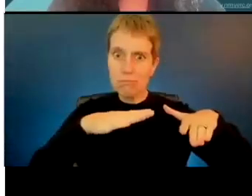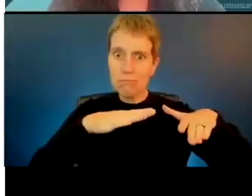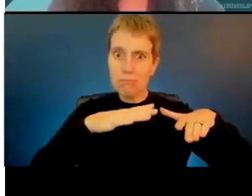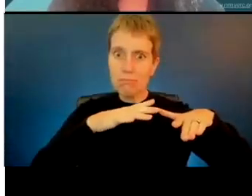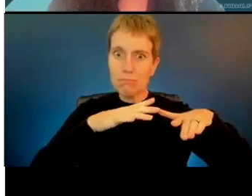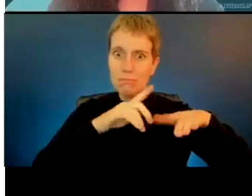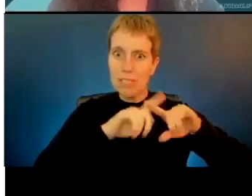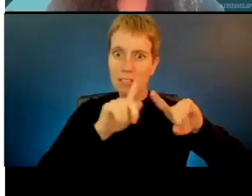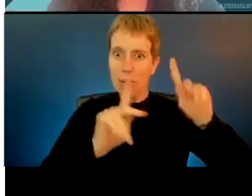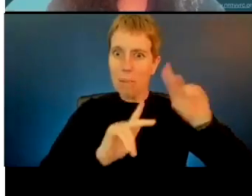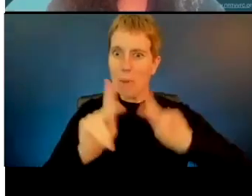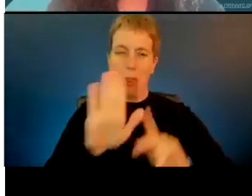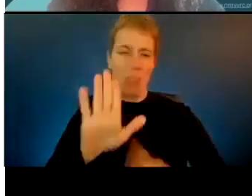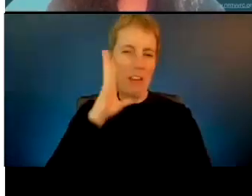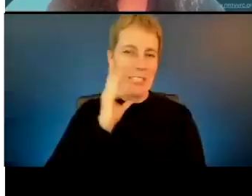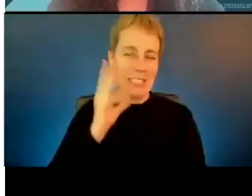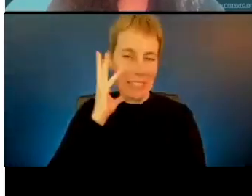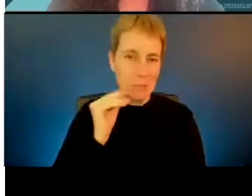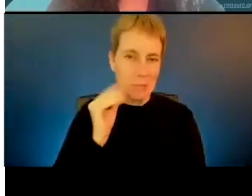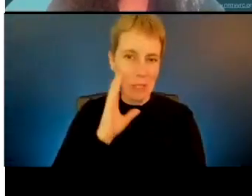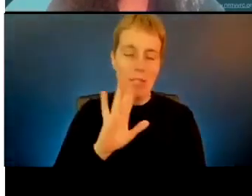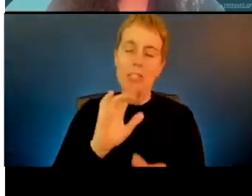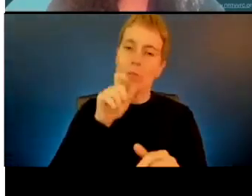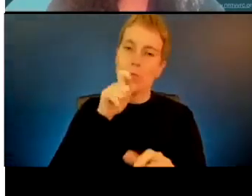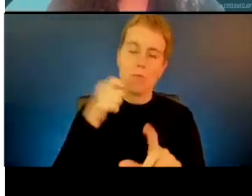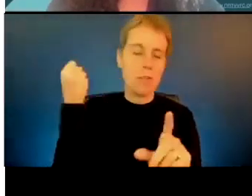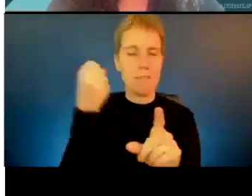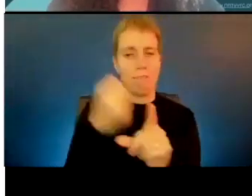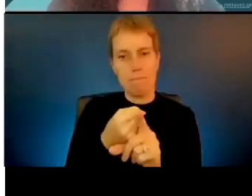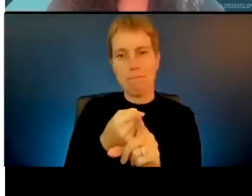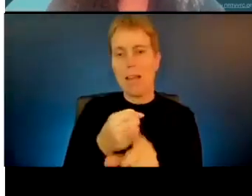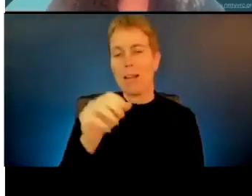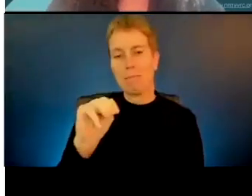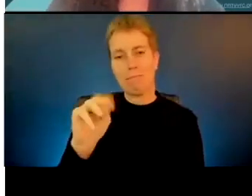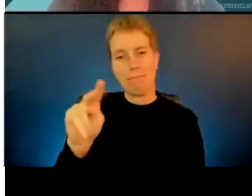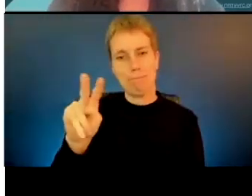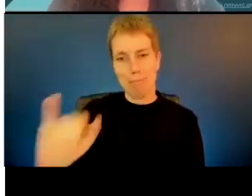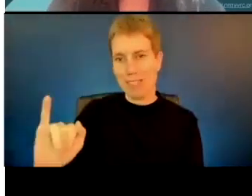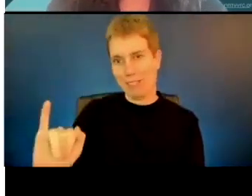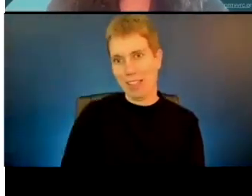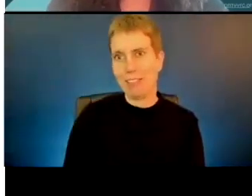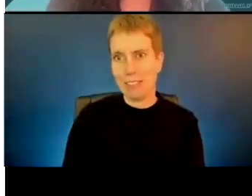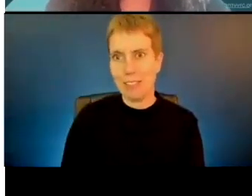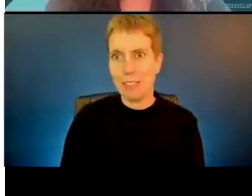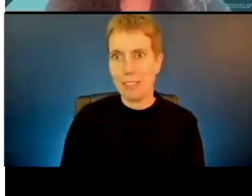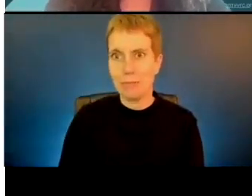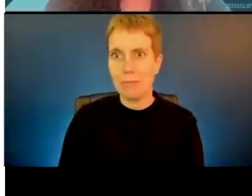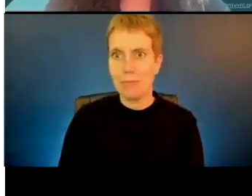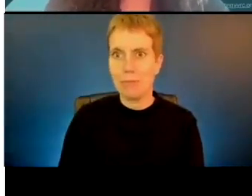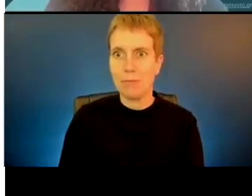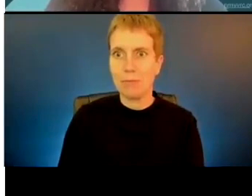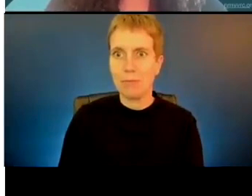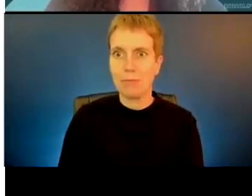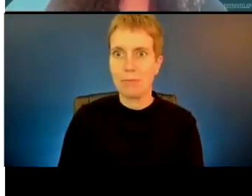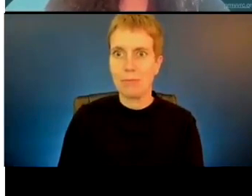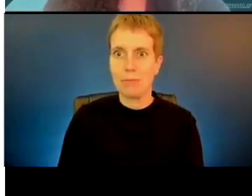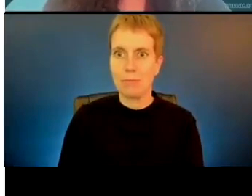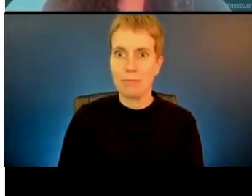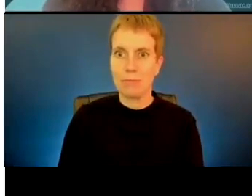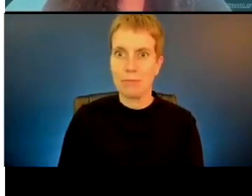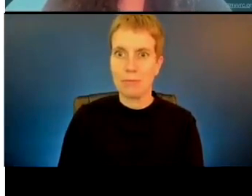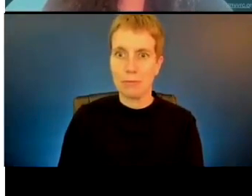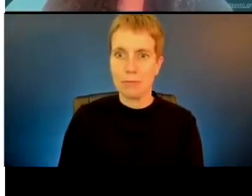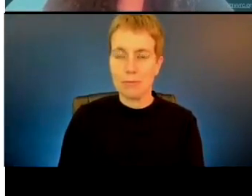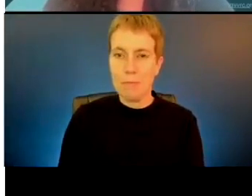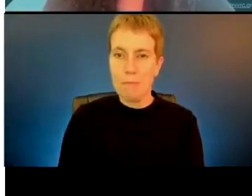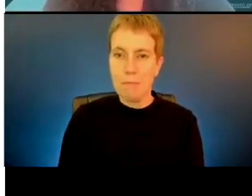Thank you, Michael. And good afternoon, everyone. Here to talk just overview about trauma and kind of